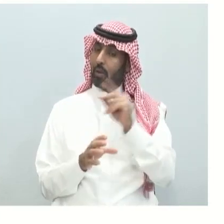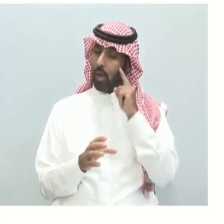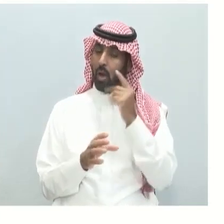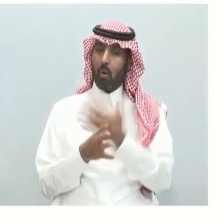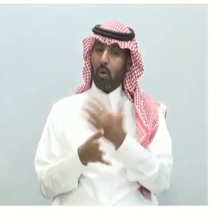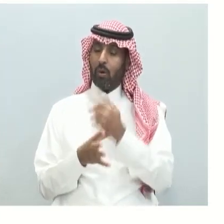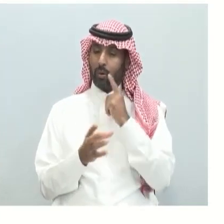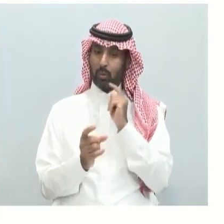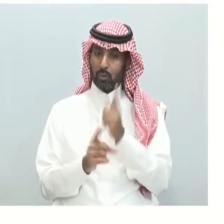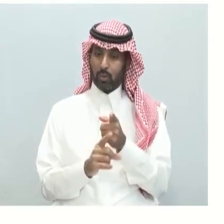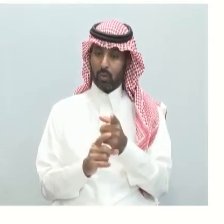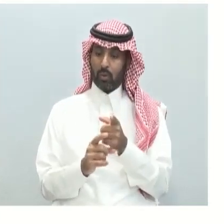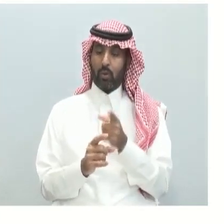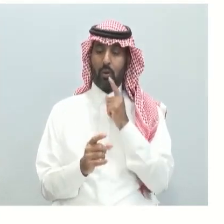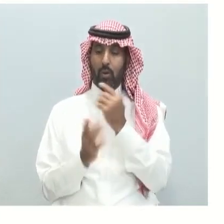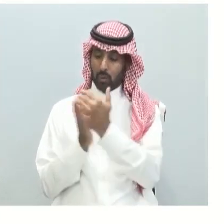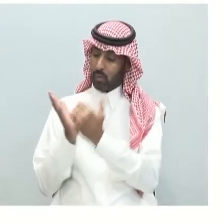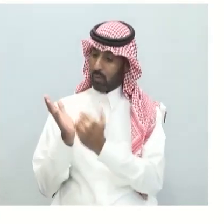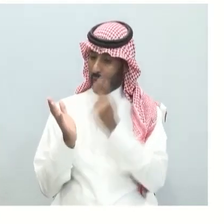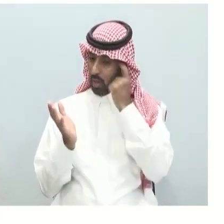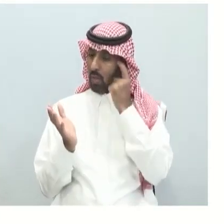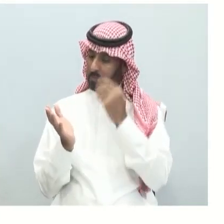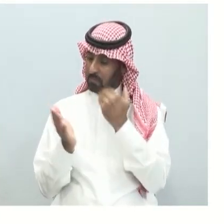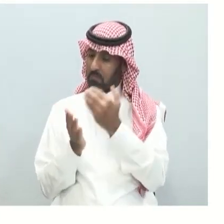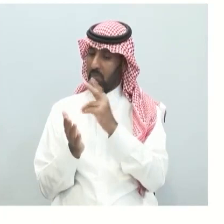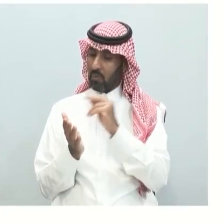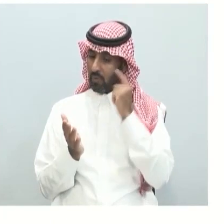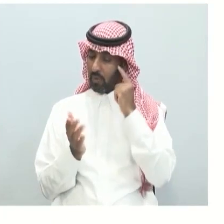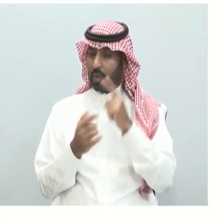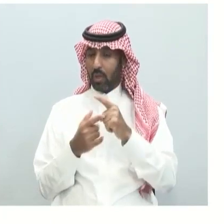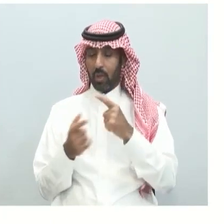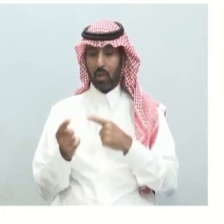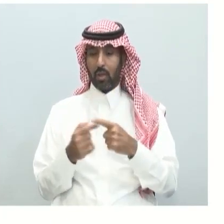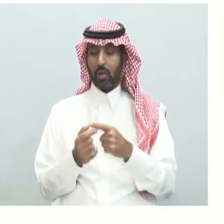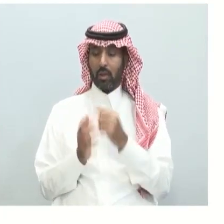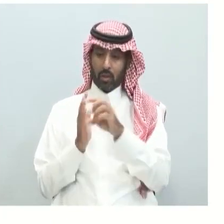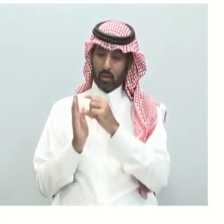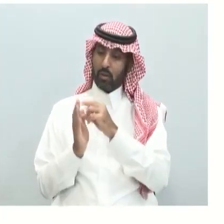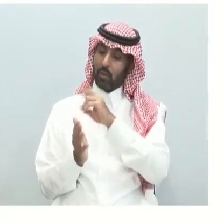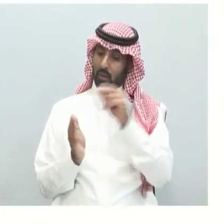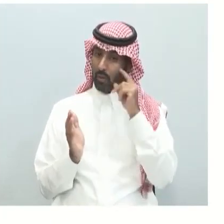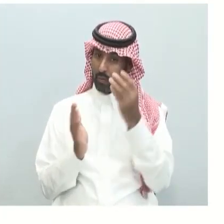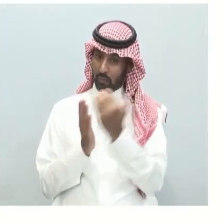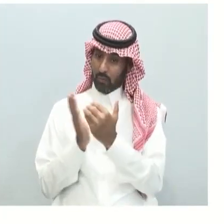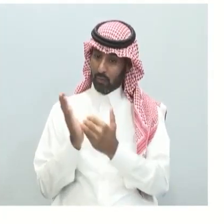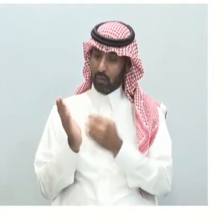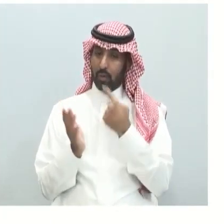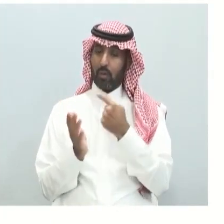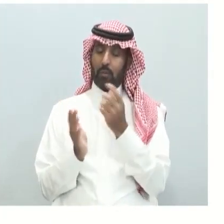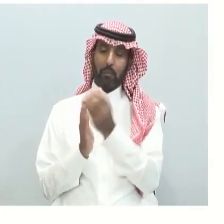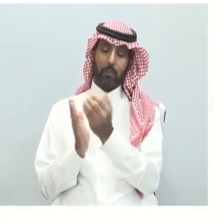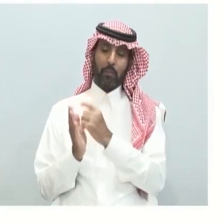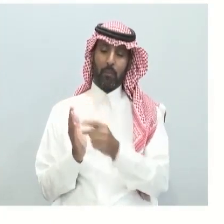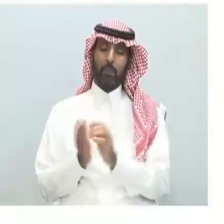reasons directly? Does the essay fulfill your expectations in relation to the title? And there are more questions, but before we do